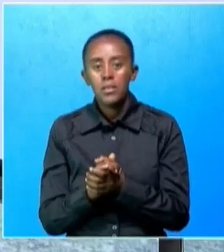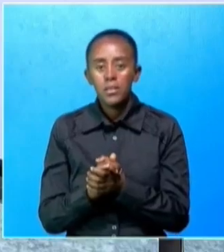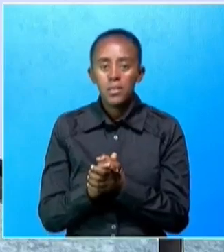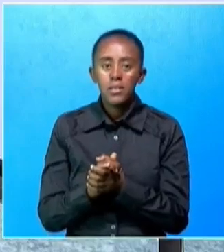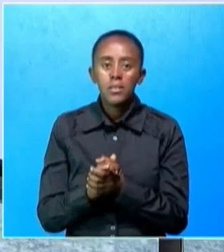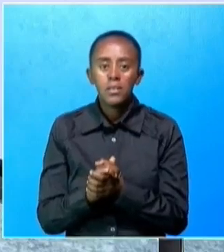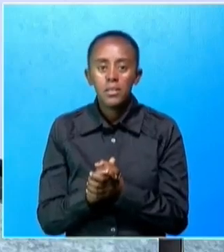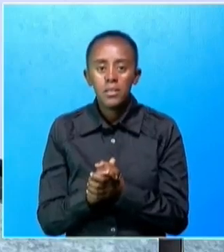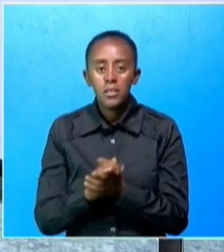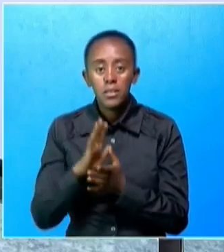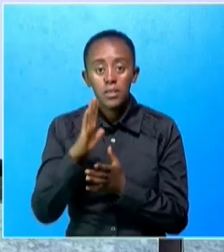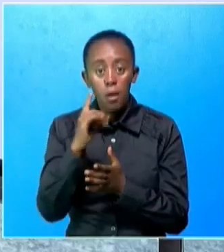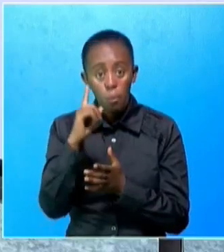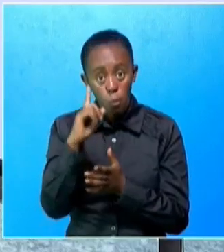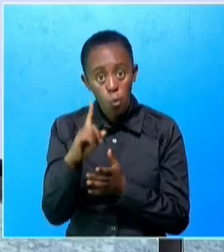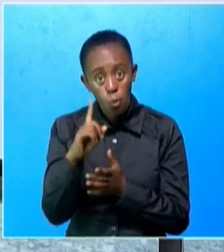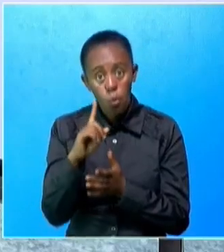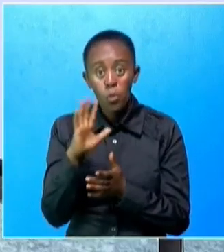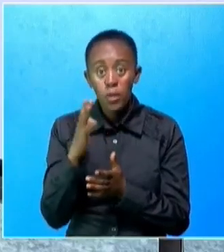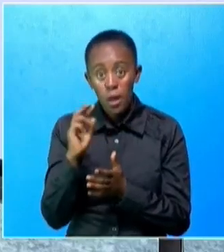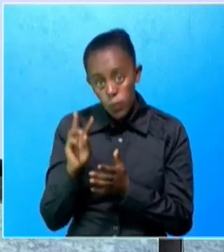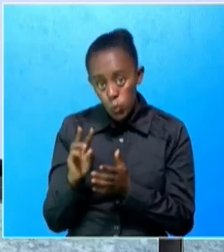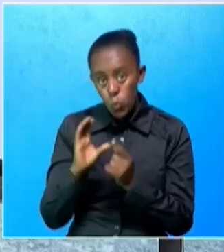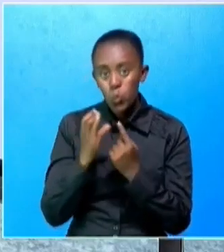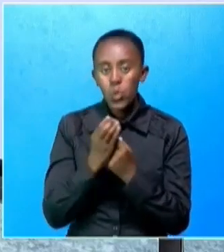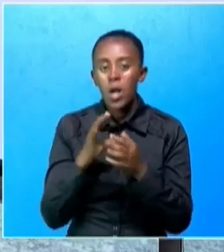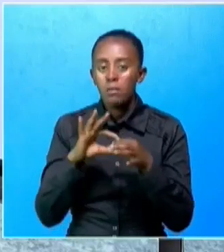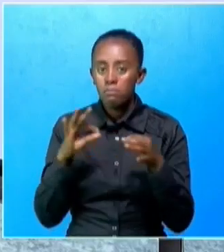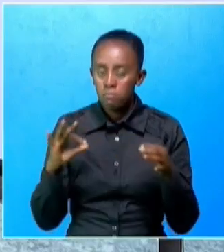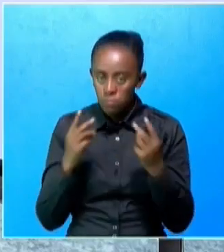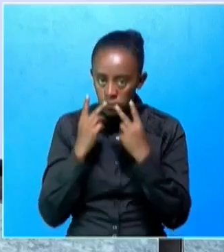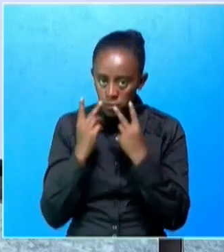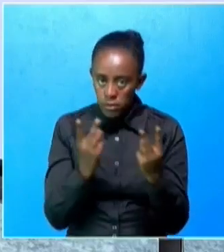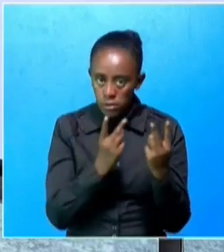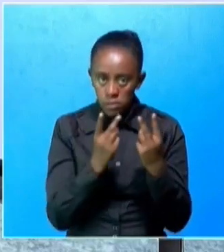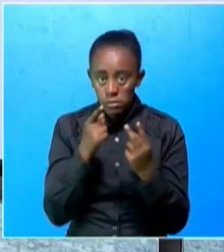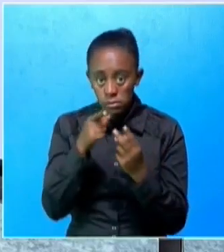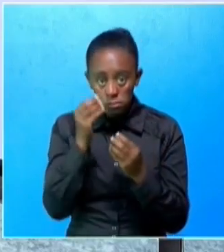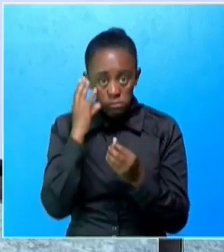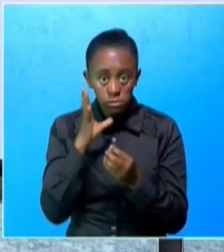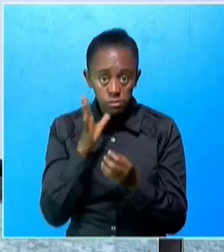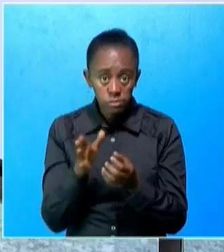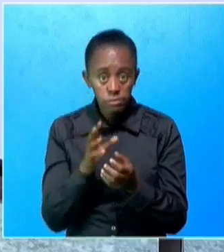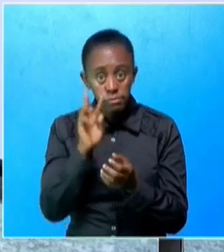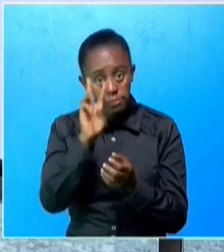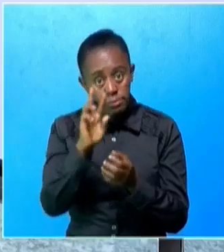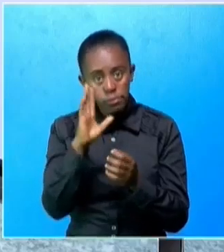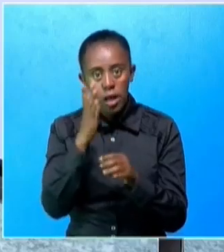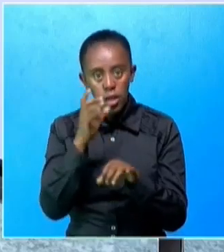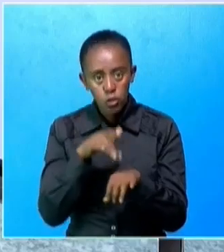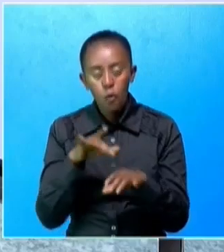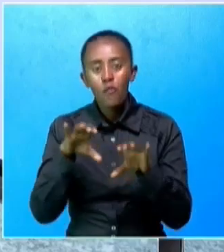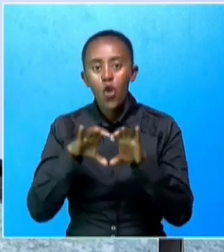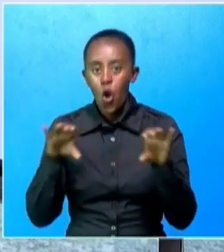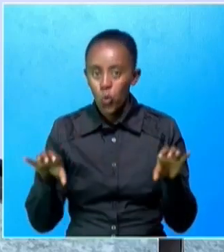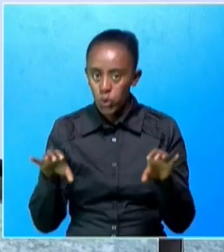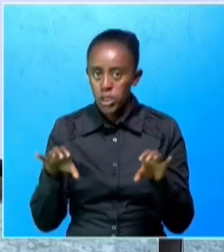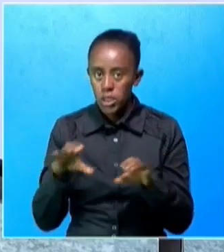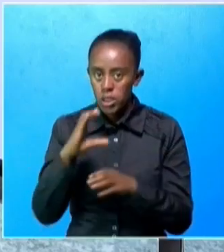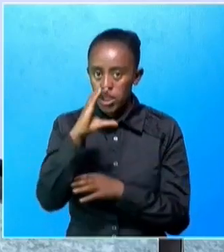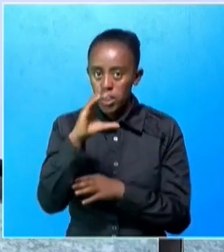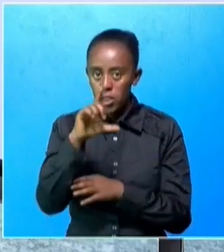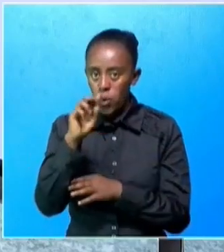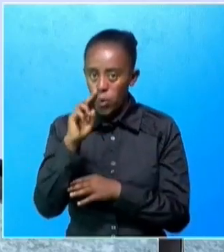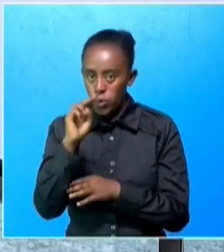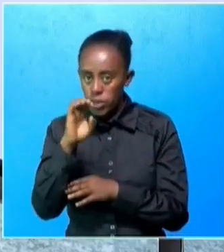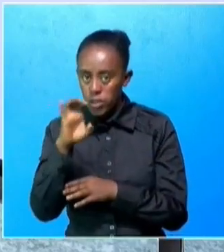of type 1, when type 2 conditional tenses, don't forget that there are two kinds of clauses, students.